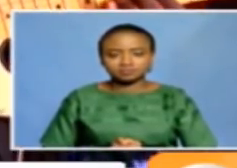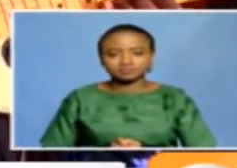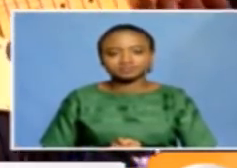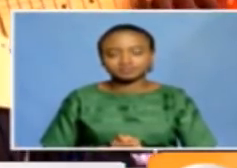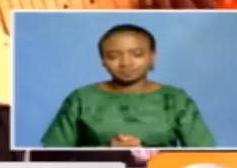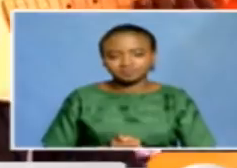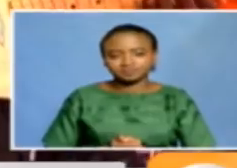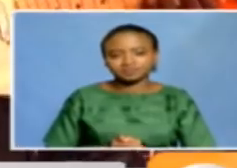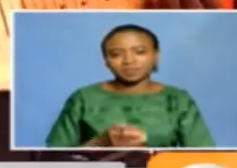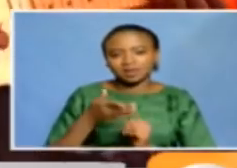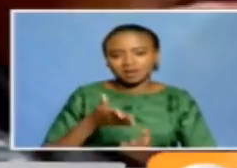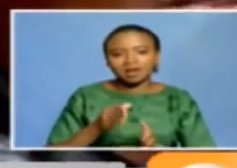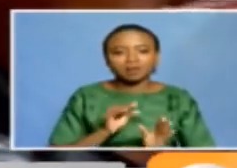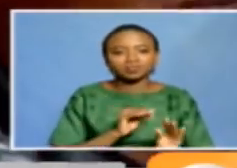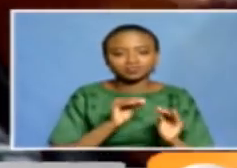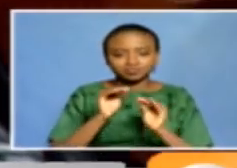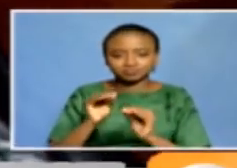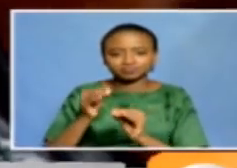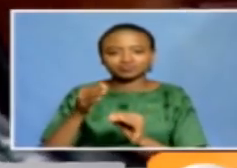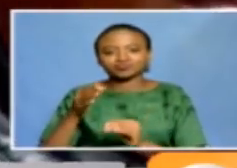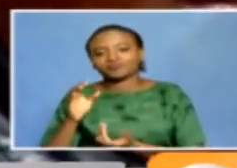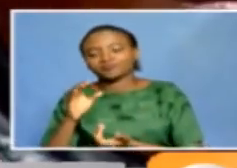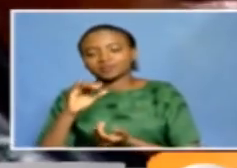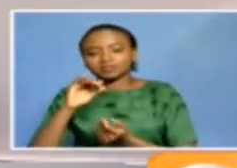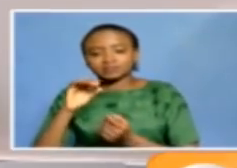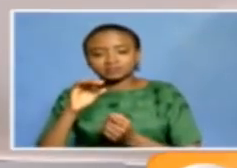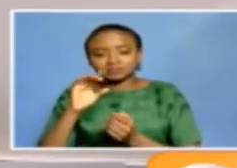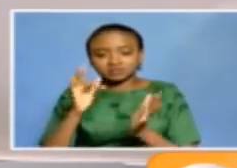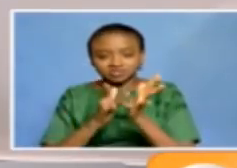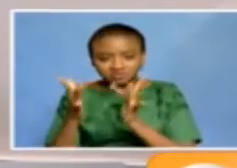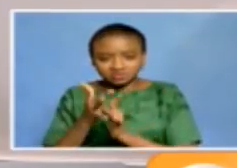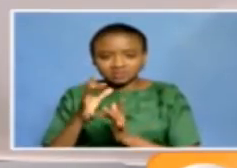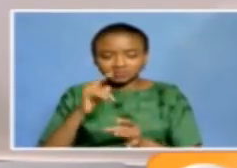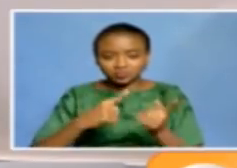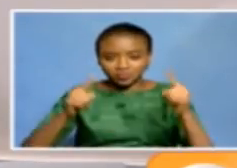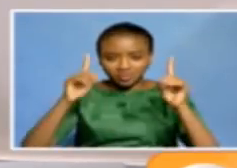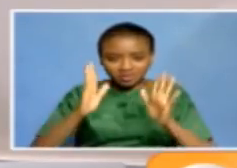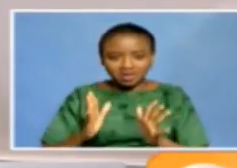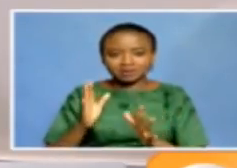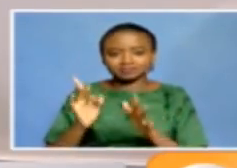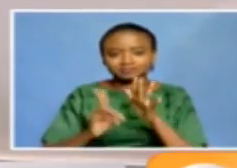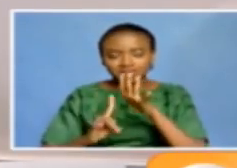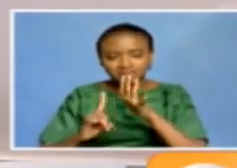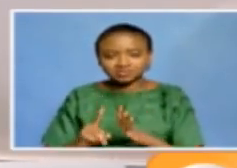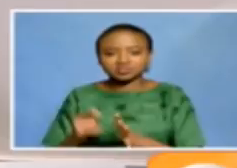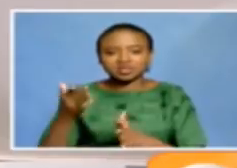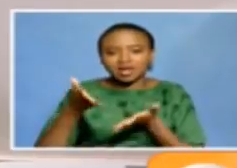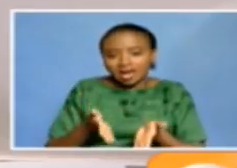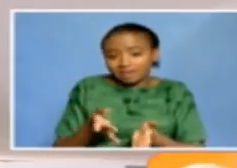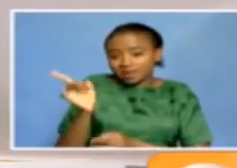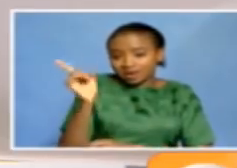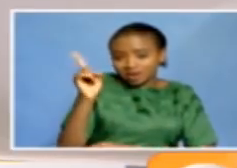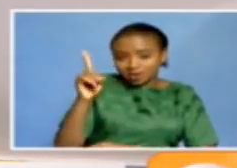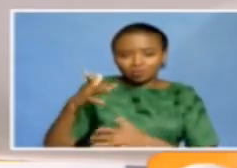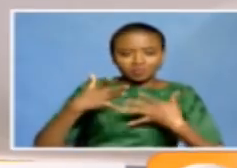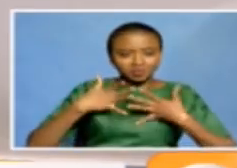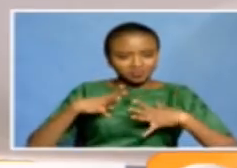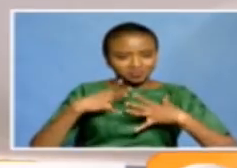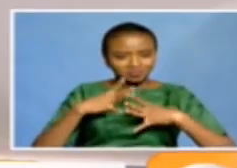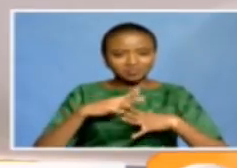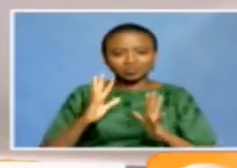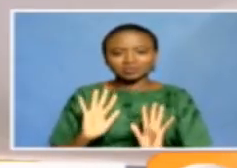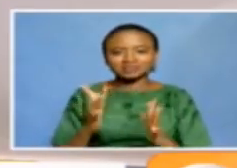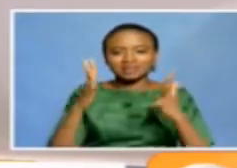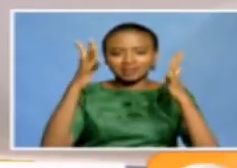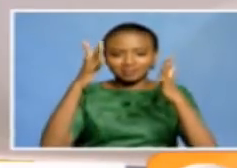In Nakuru, let's now cross over to Jesus Winner Ministries here in Nairobi, where faithful are celebrating this